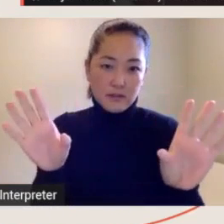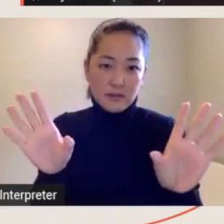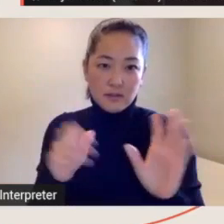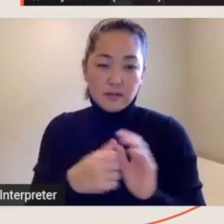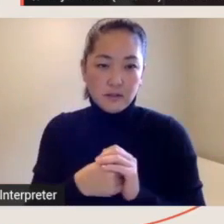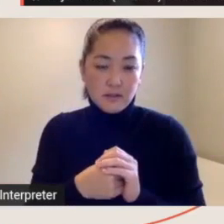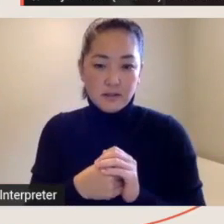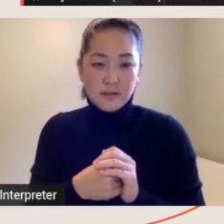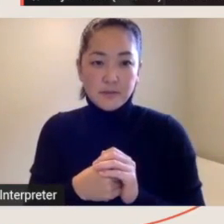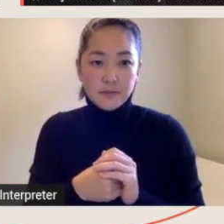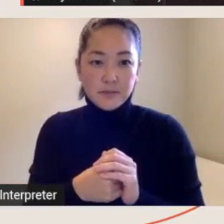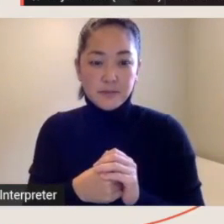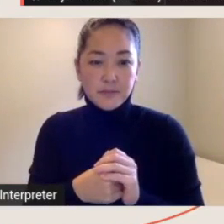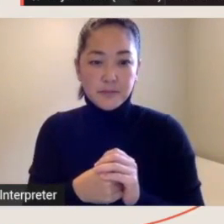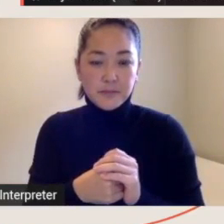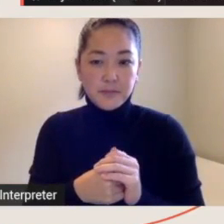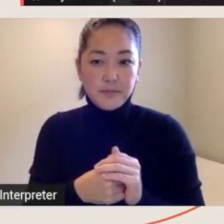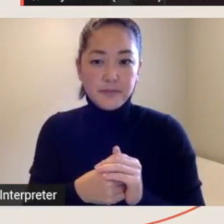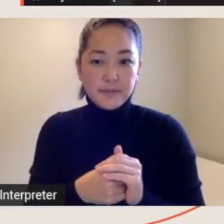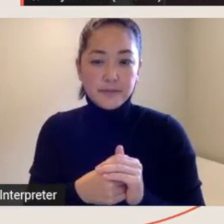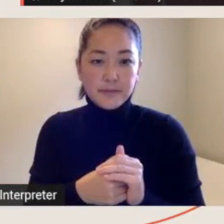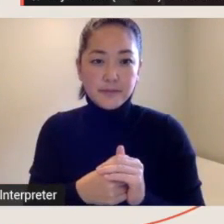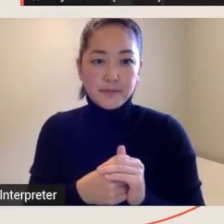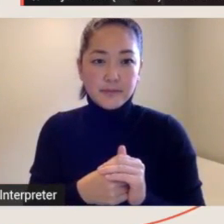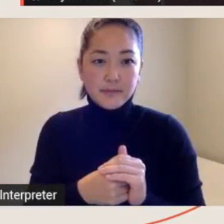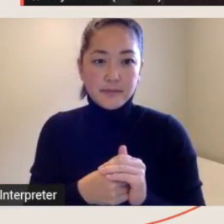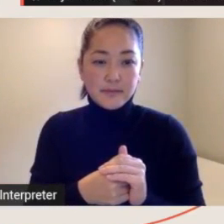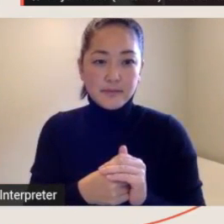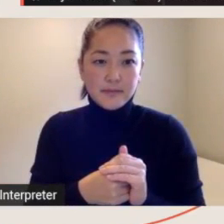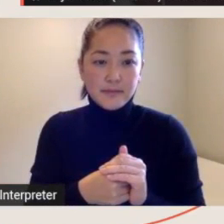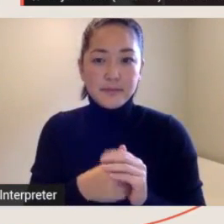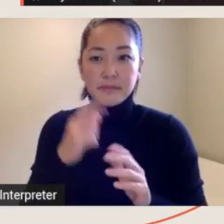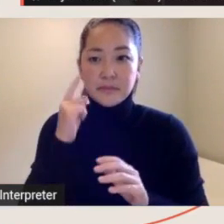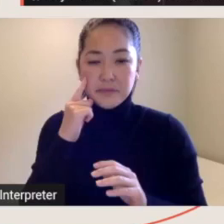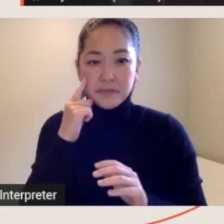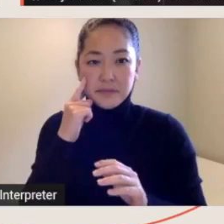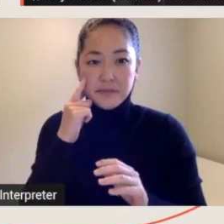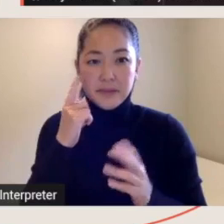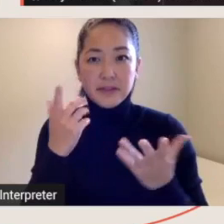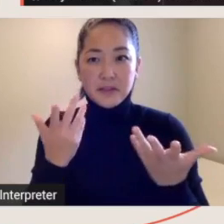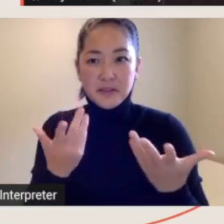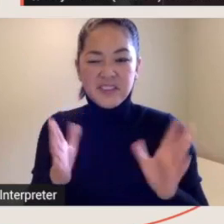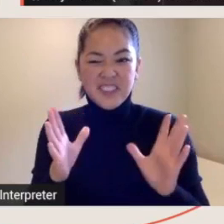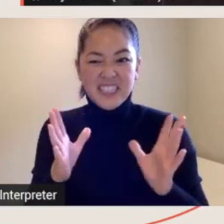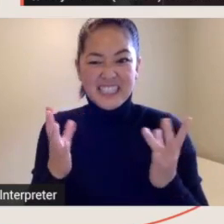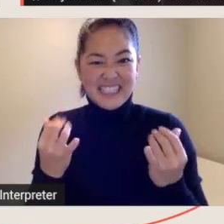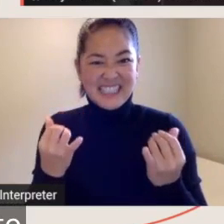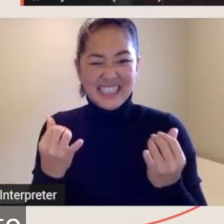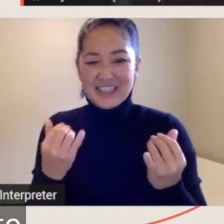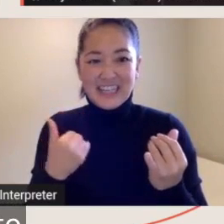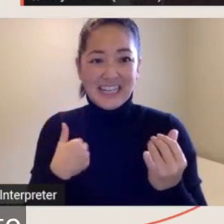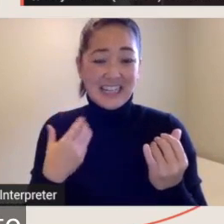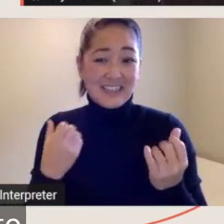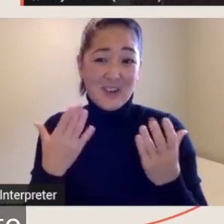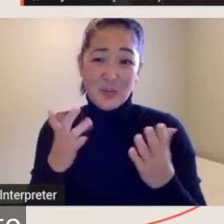and throughout the film, really. So I think we'll kind of close for today, but I mean, I have so many questions and